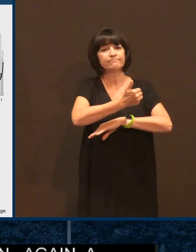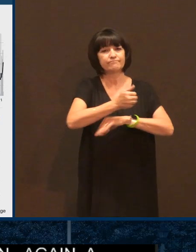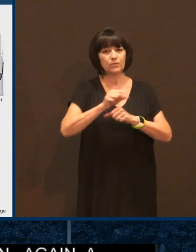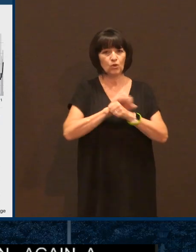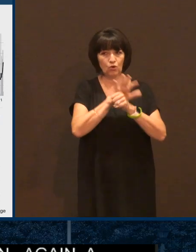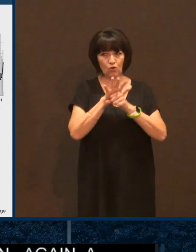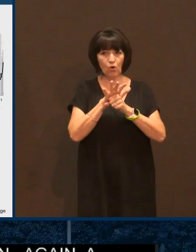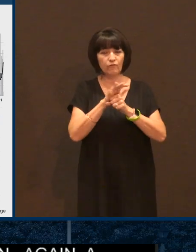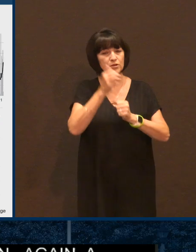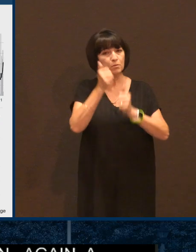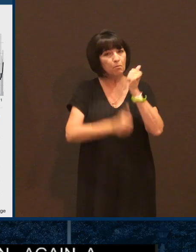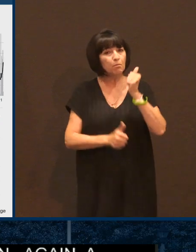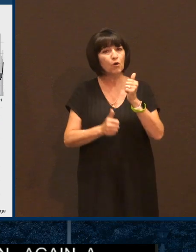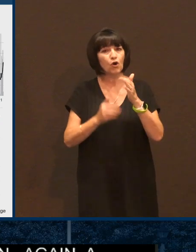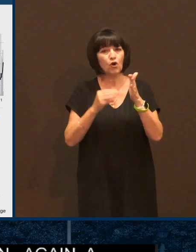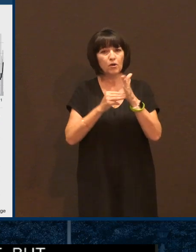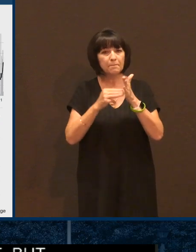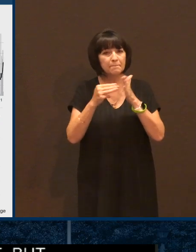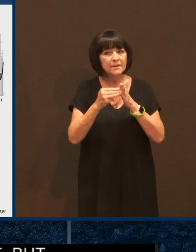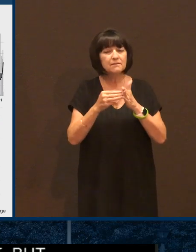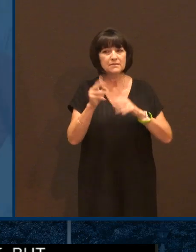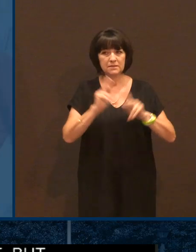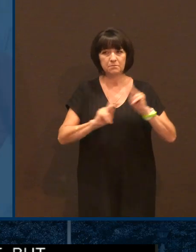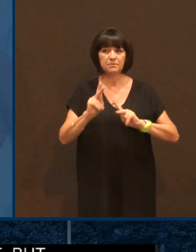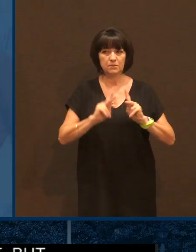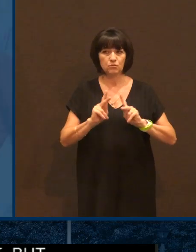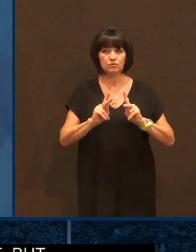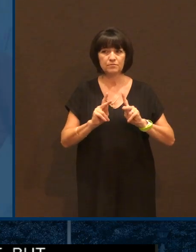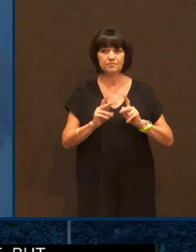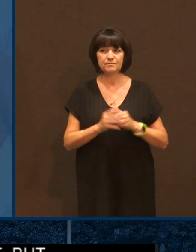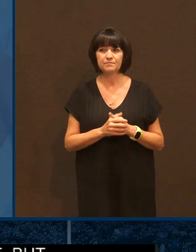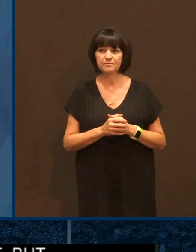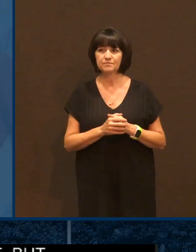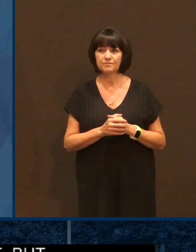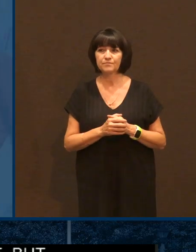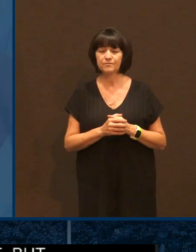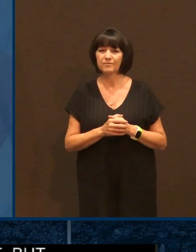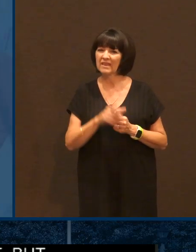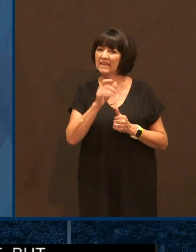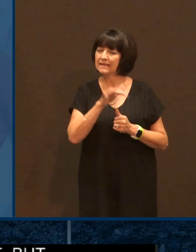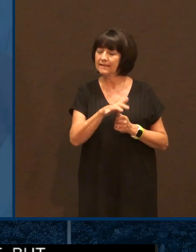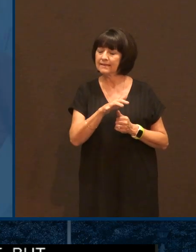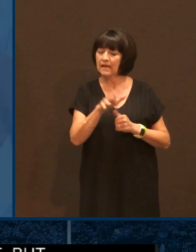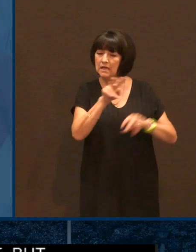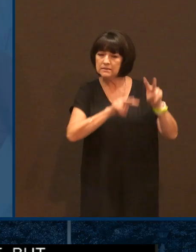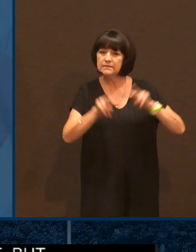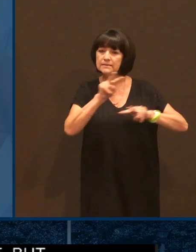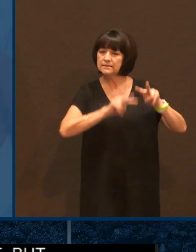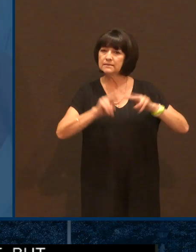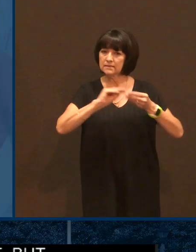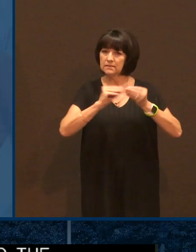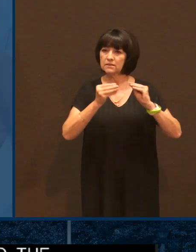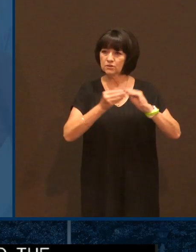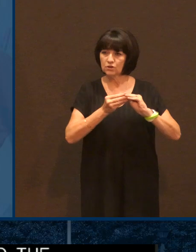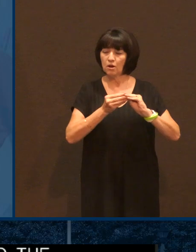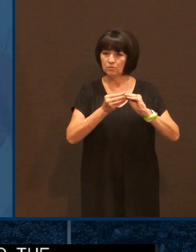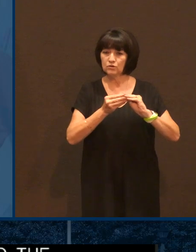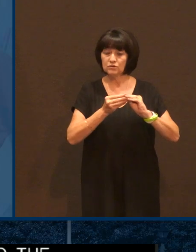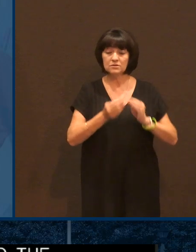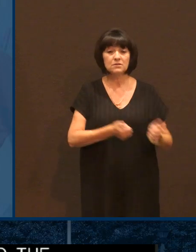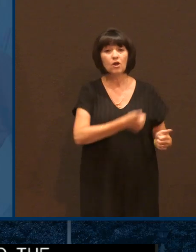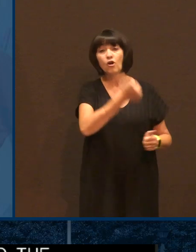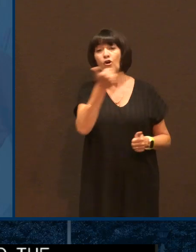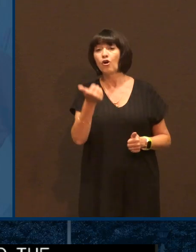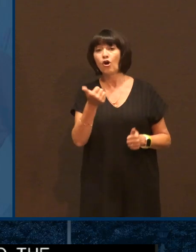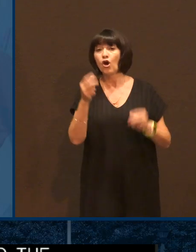the peaking of that in most of those states. So the other issue that we're really focused on, and it's related